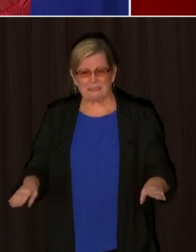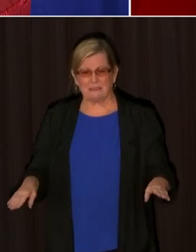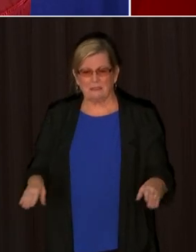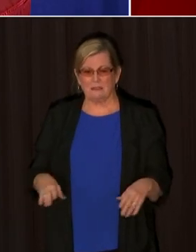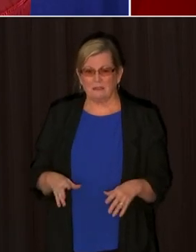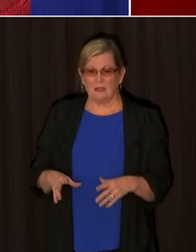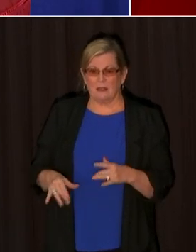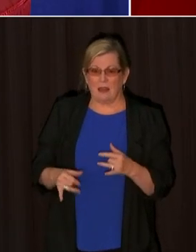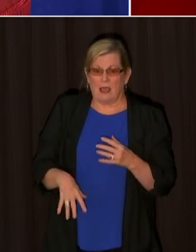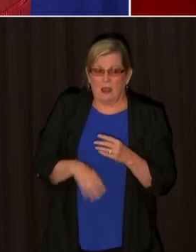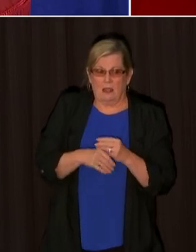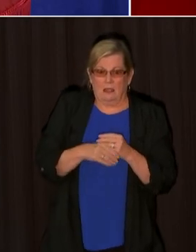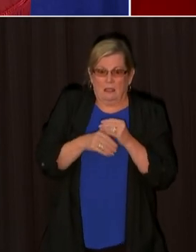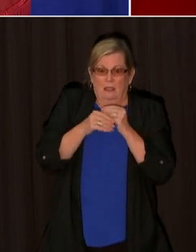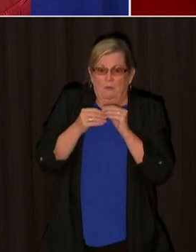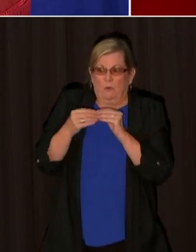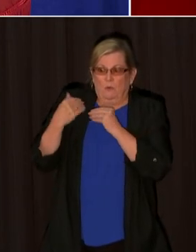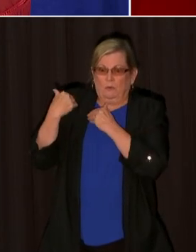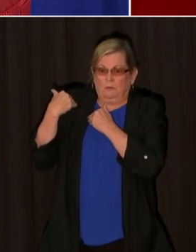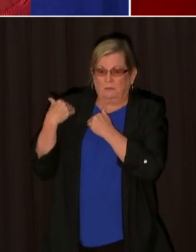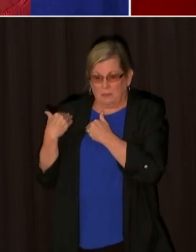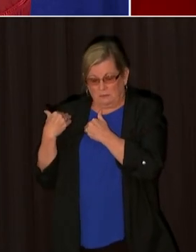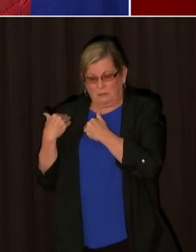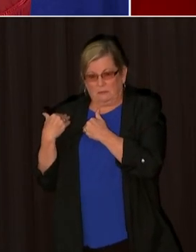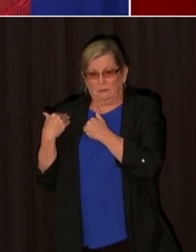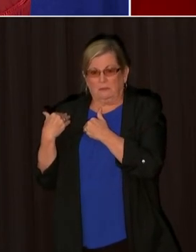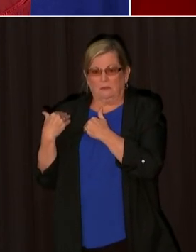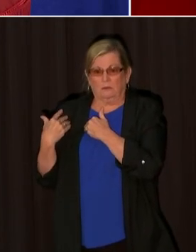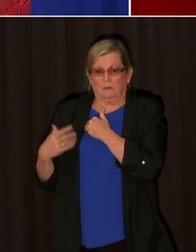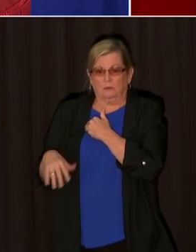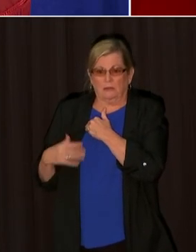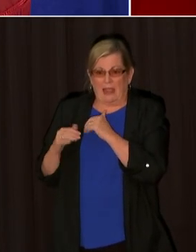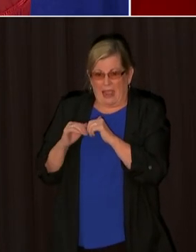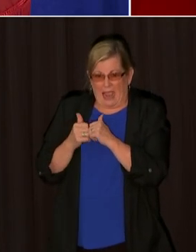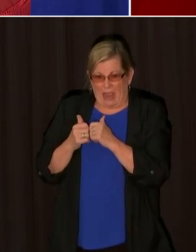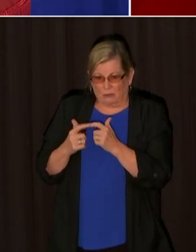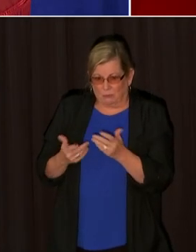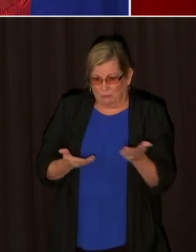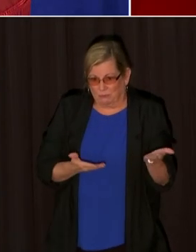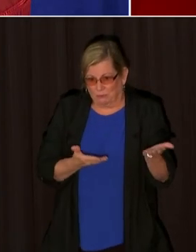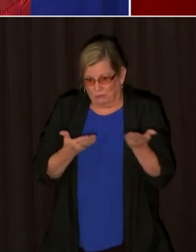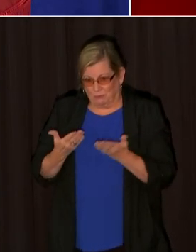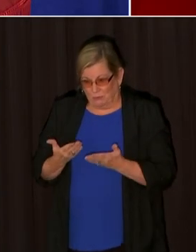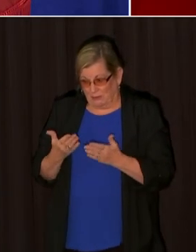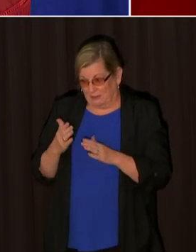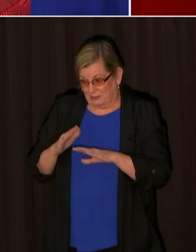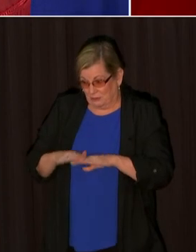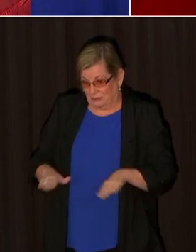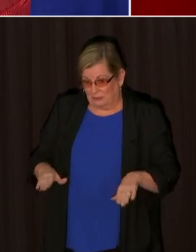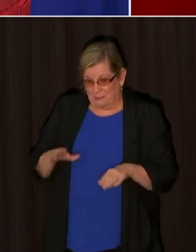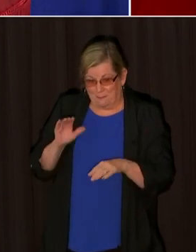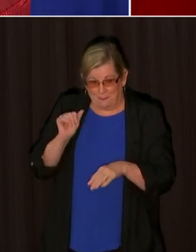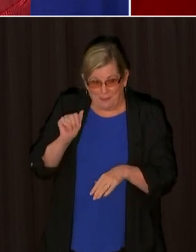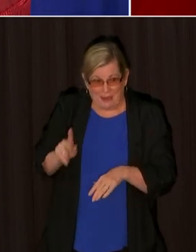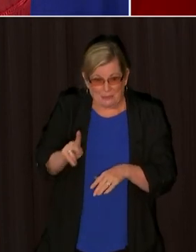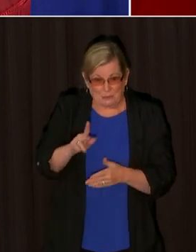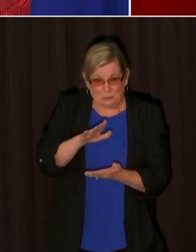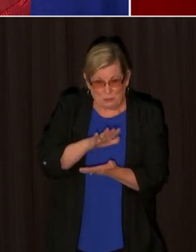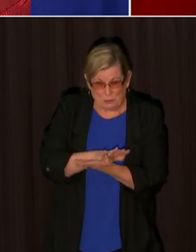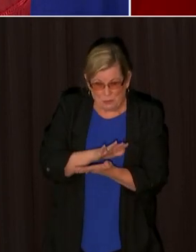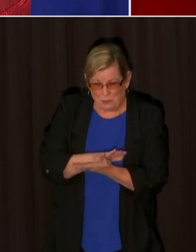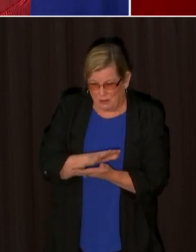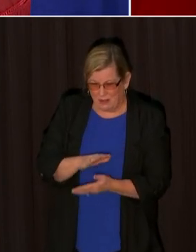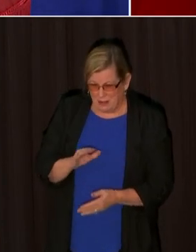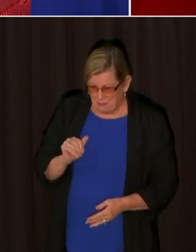additional very big responsibility about how to bring kids back and teachers back and